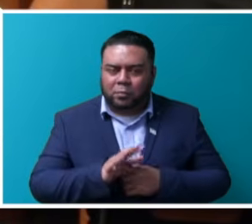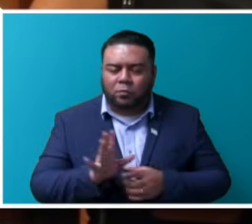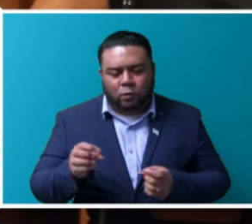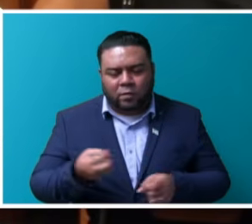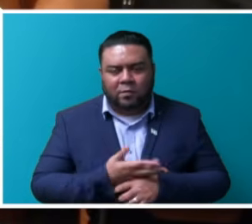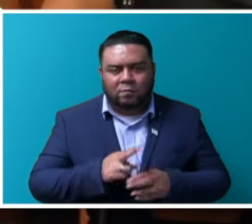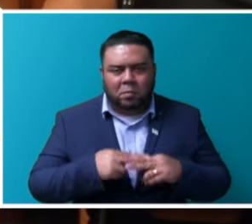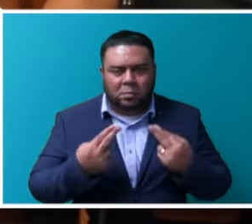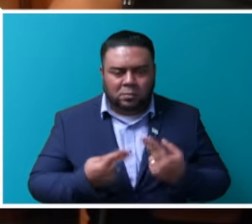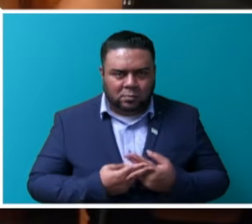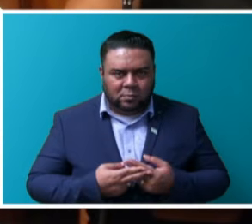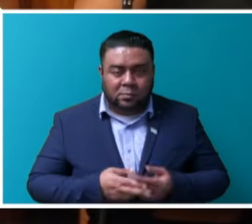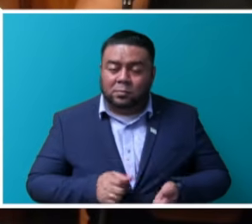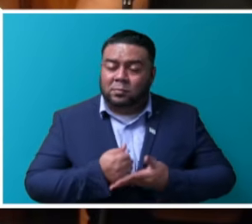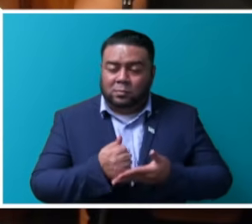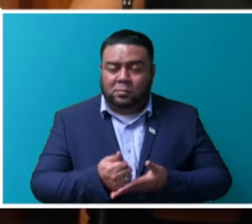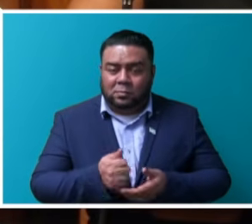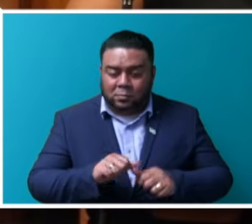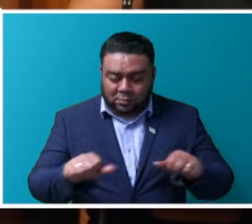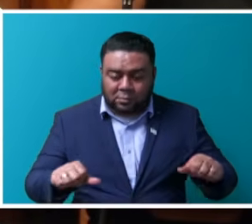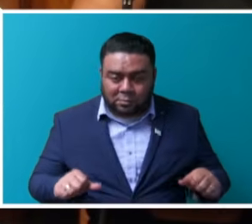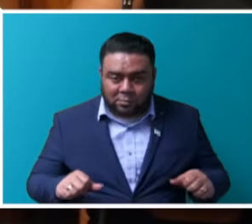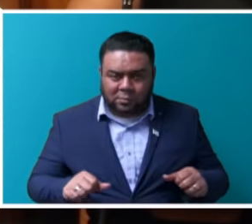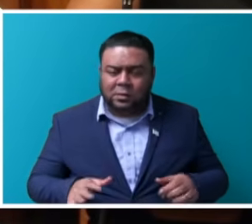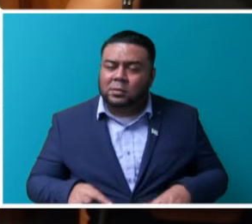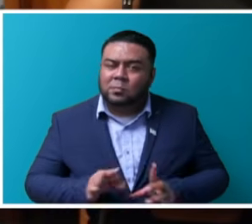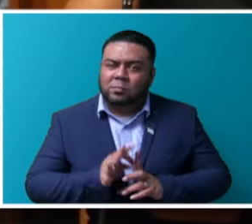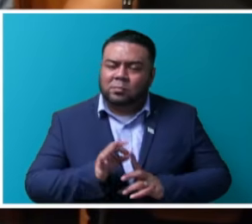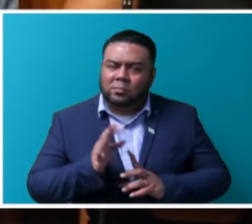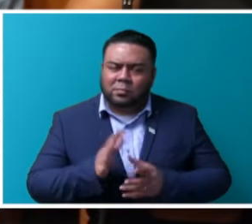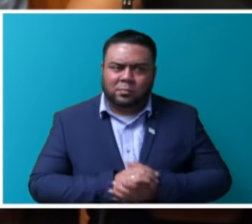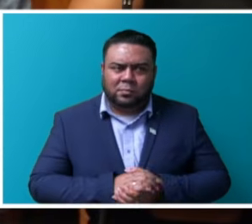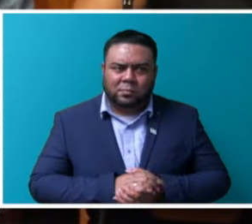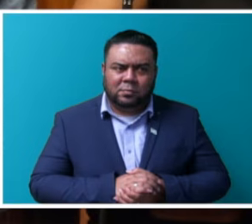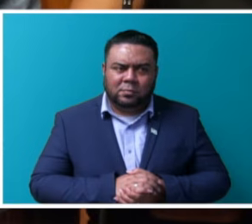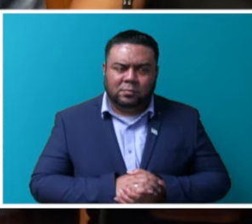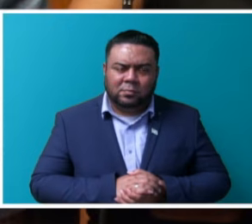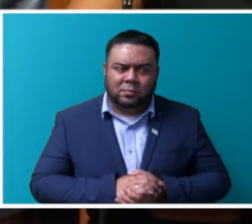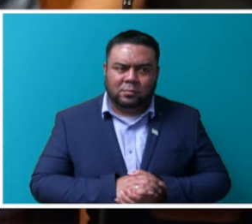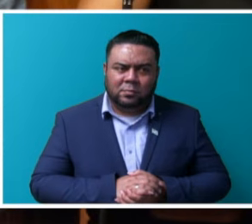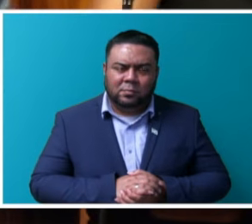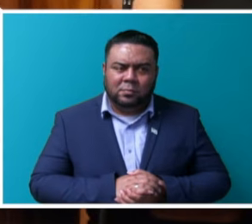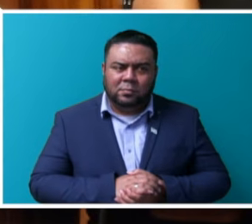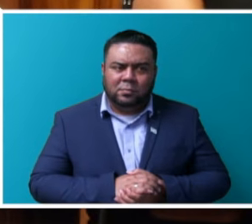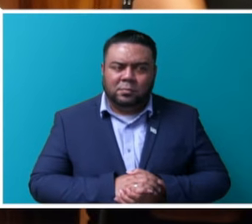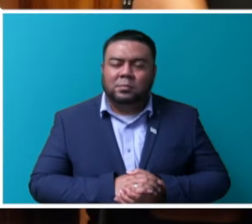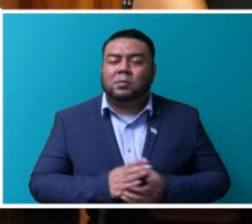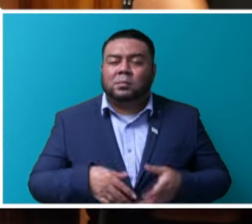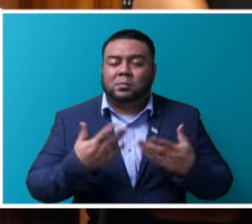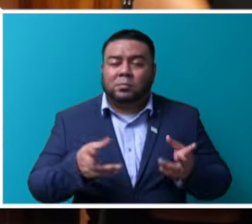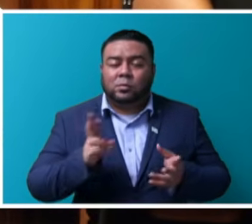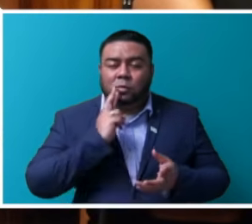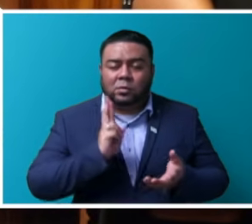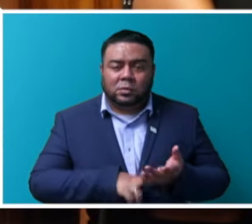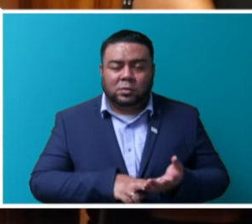families. To support our agriculture sector and improve farming efficiency, mechanical harvester services supplied by registered